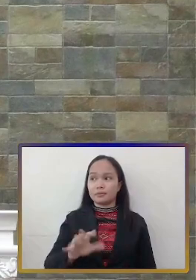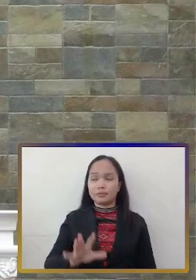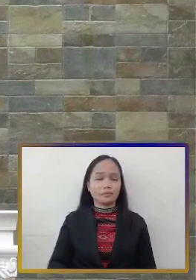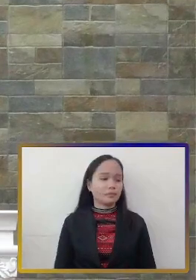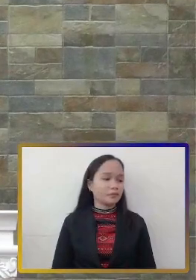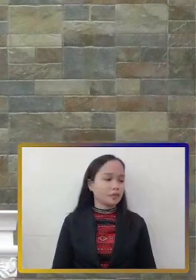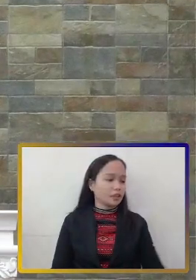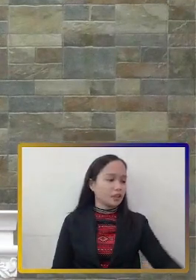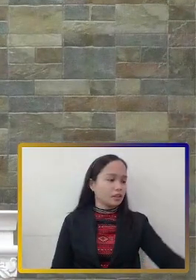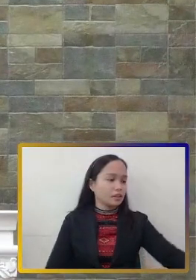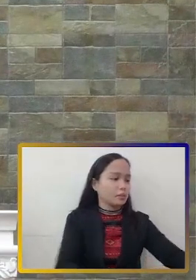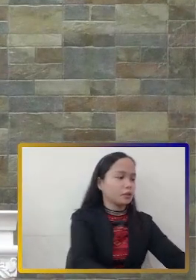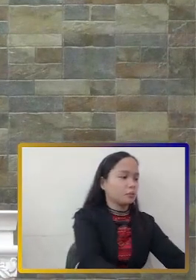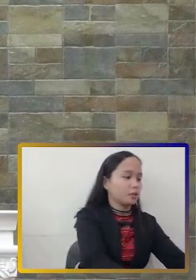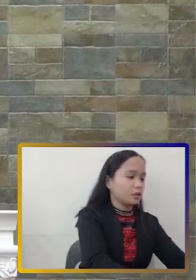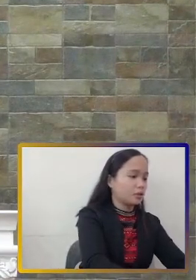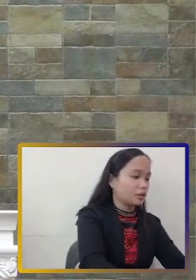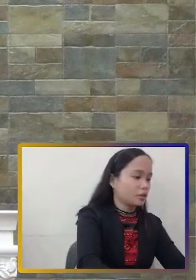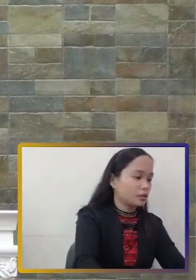Alright?